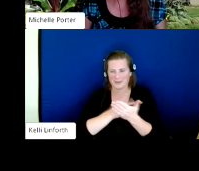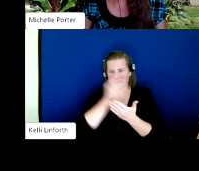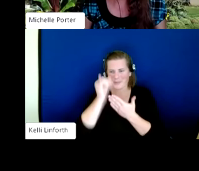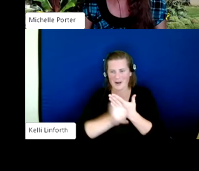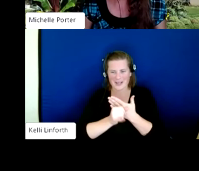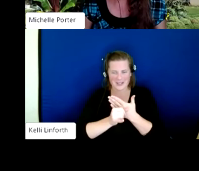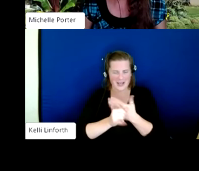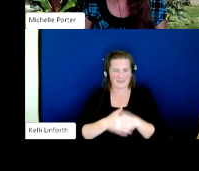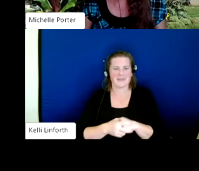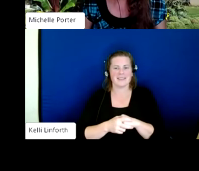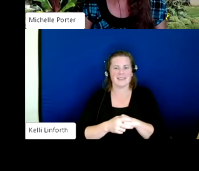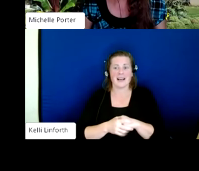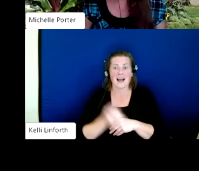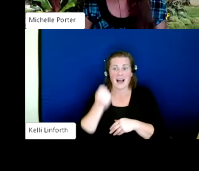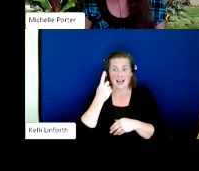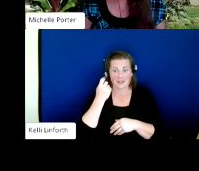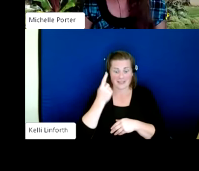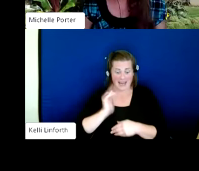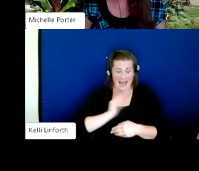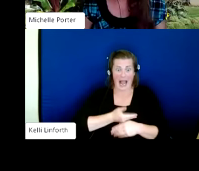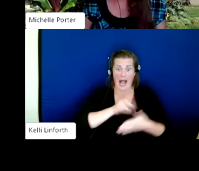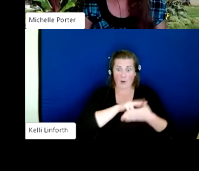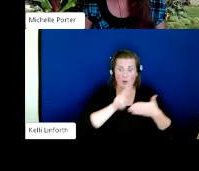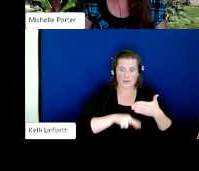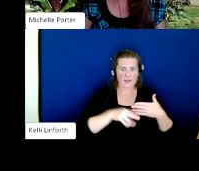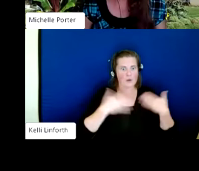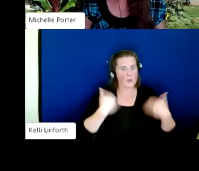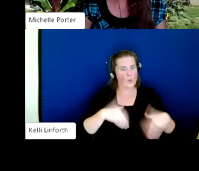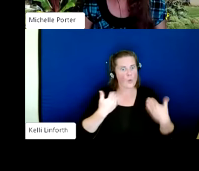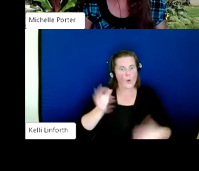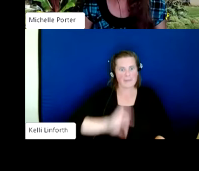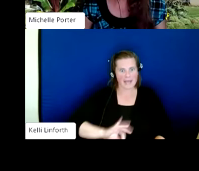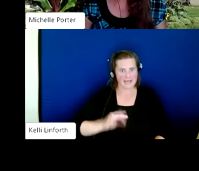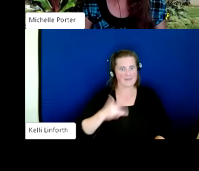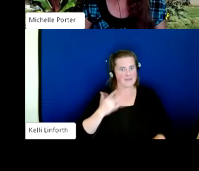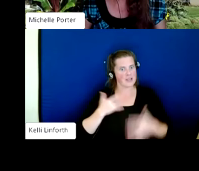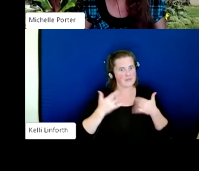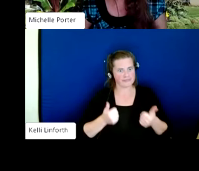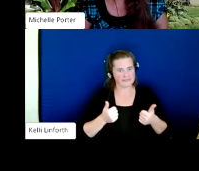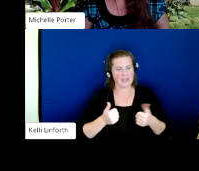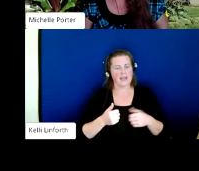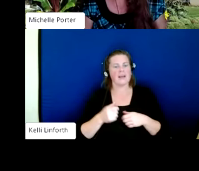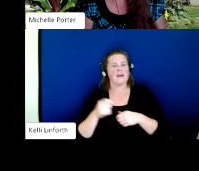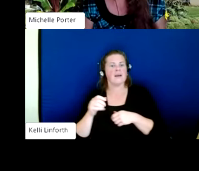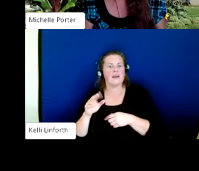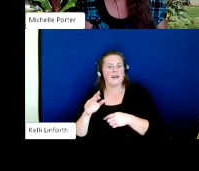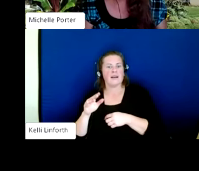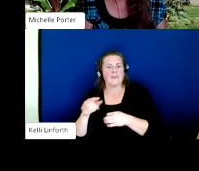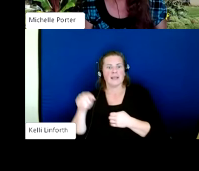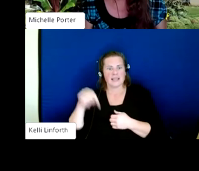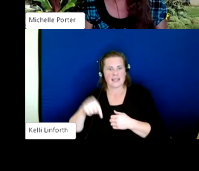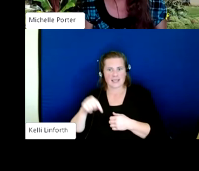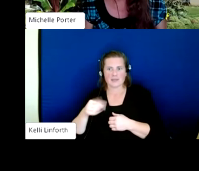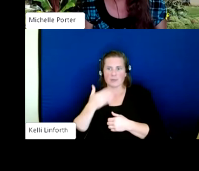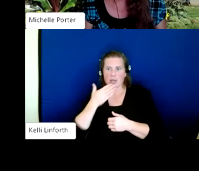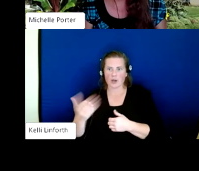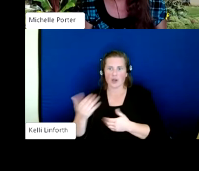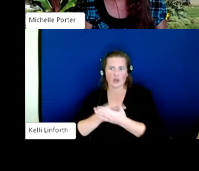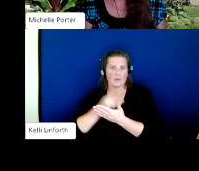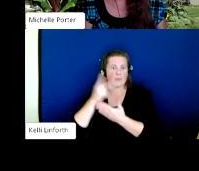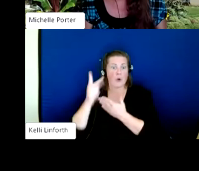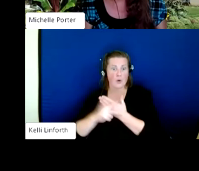the findings are really promising and we feel ultimately that this would be something that would be a great program to